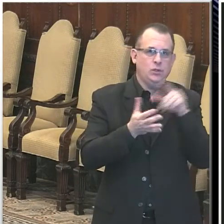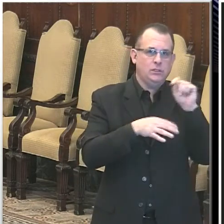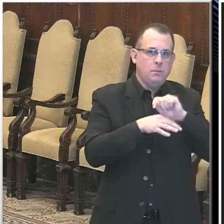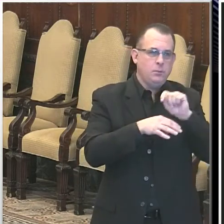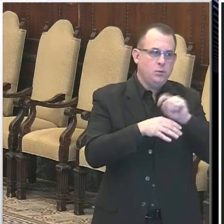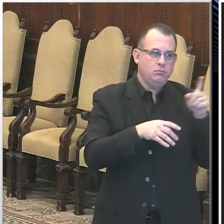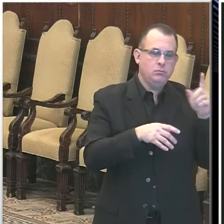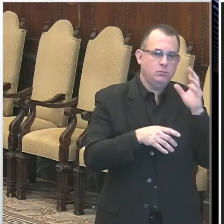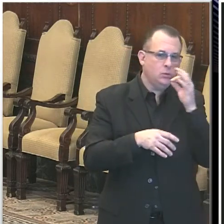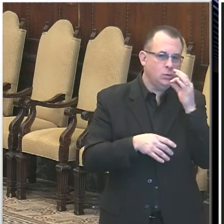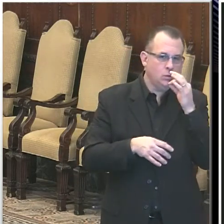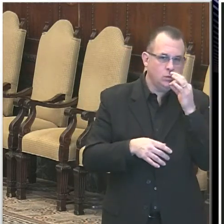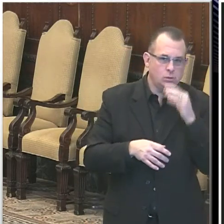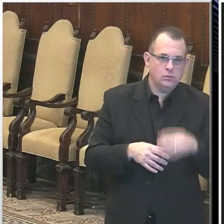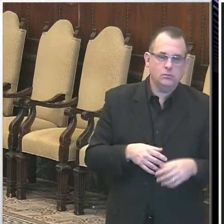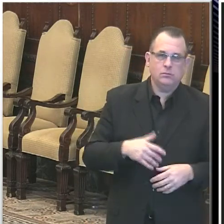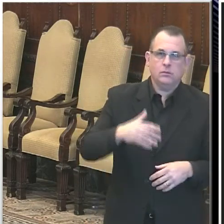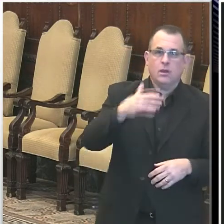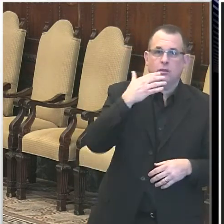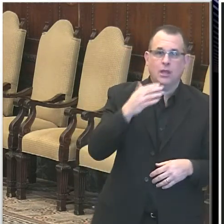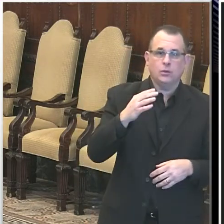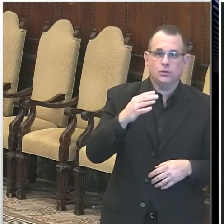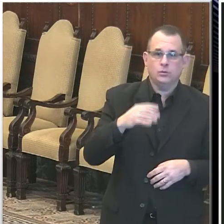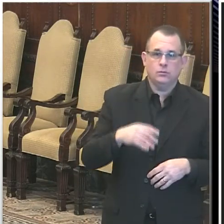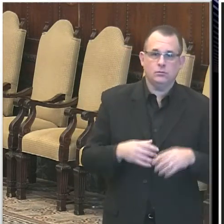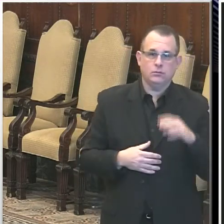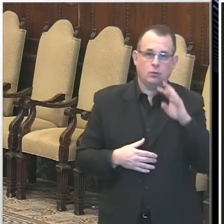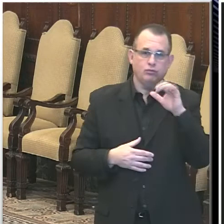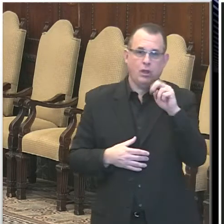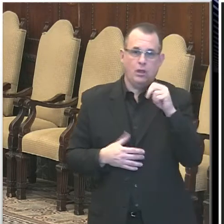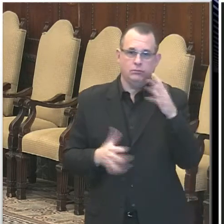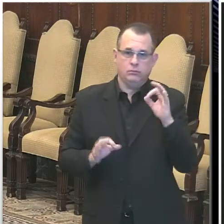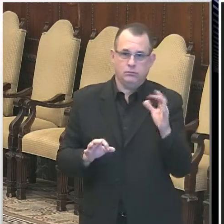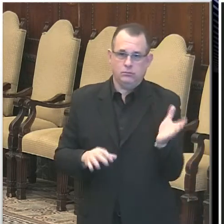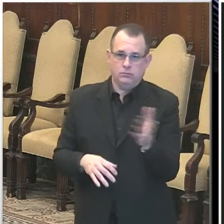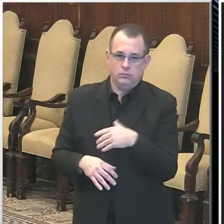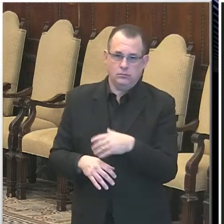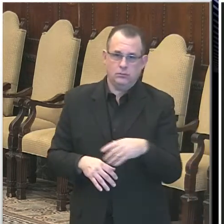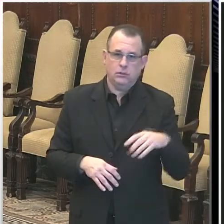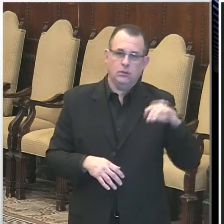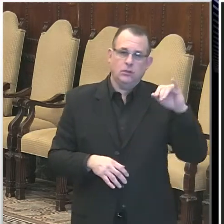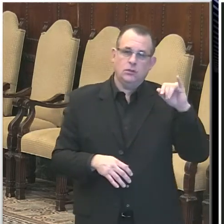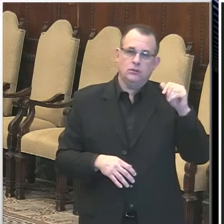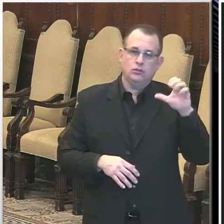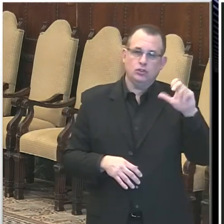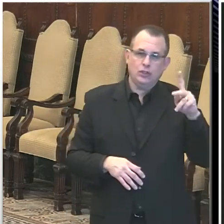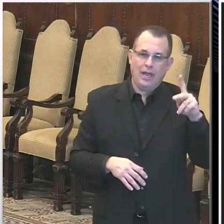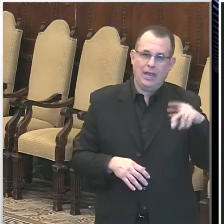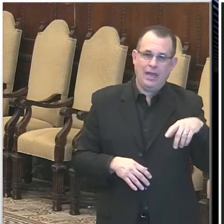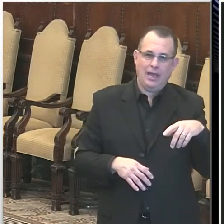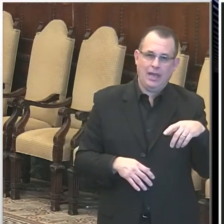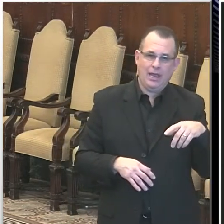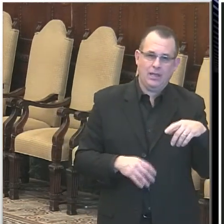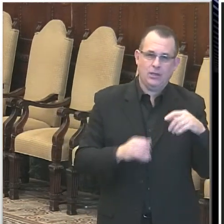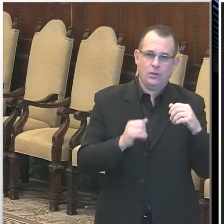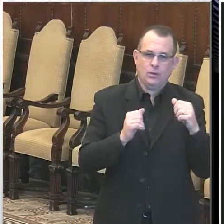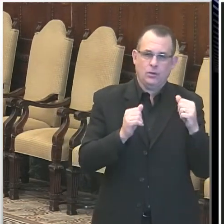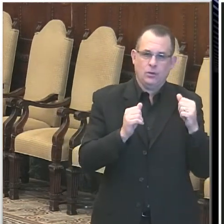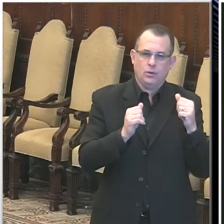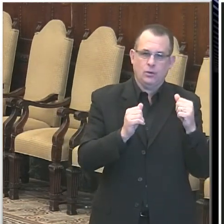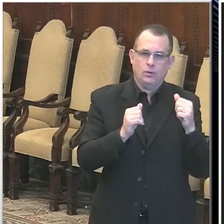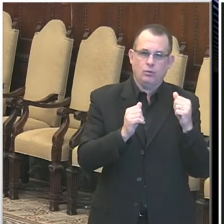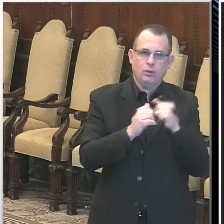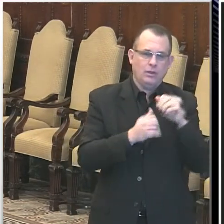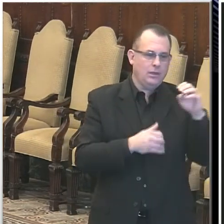Thank you, Brian. We're now going to go to Jack Topsick with Metro. Jack? Yes.